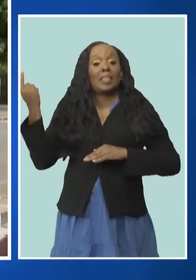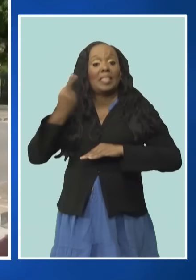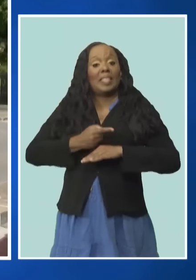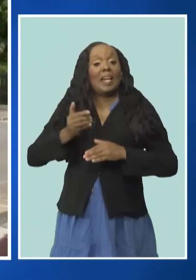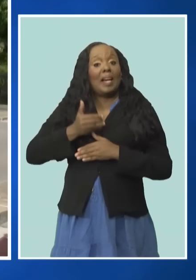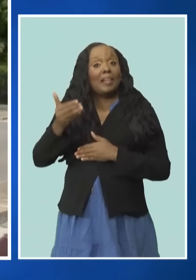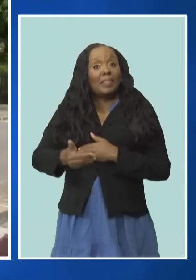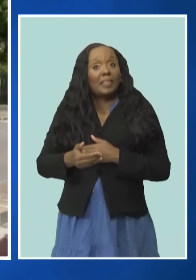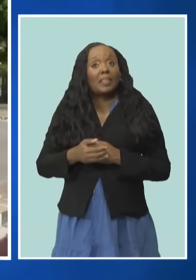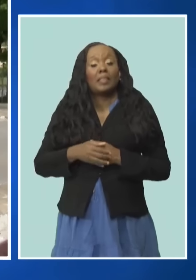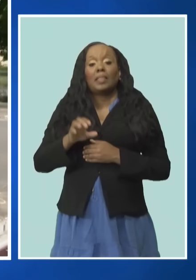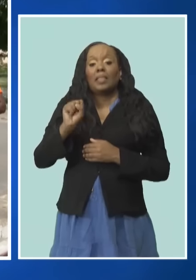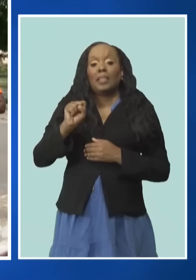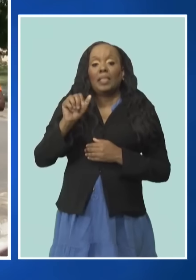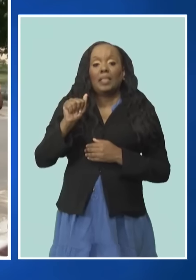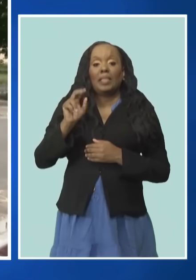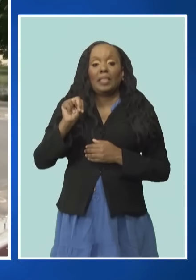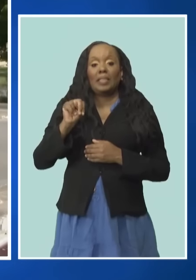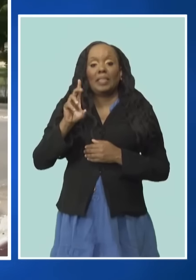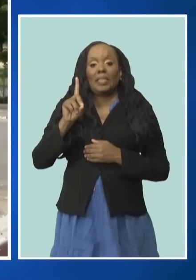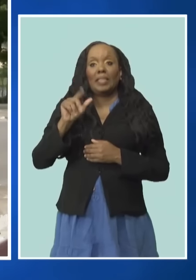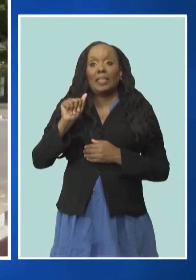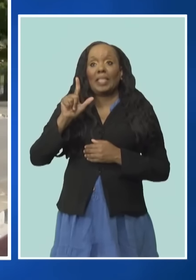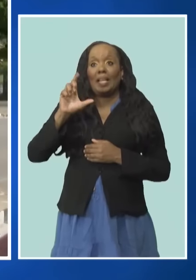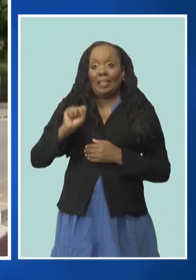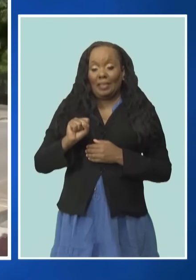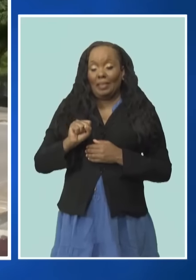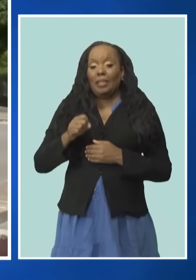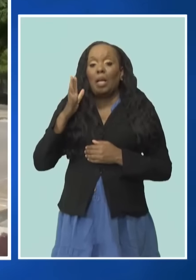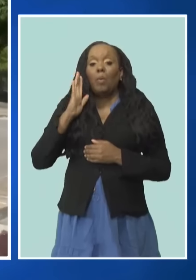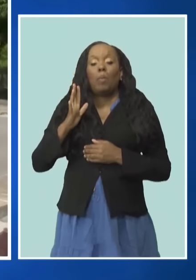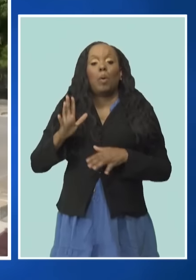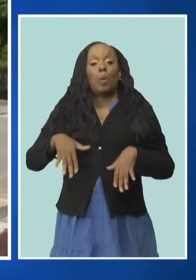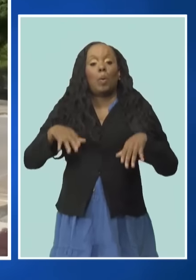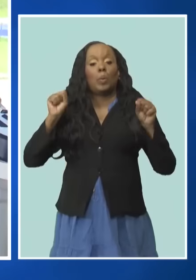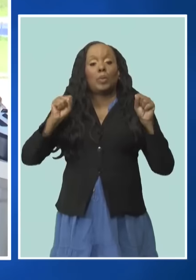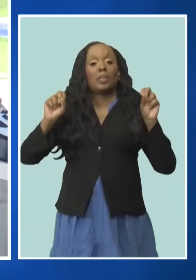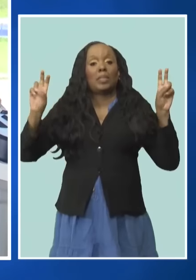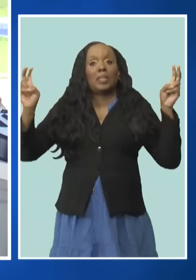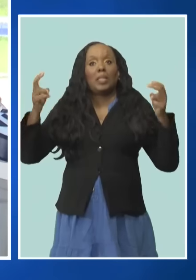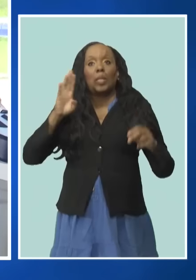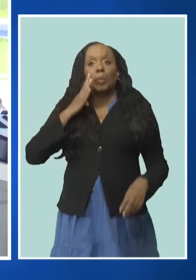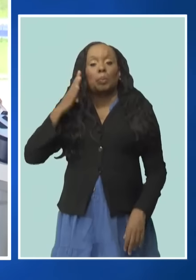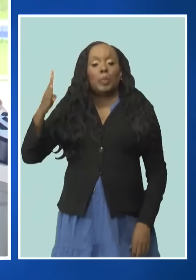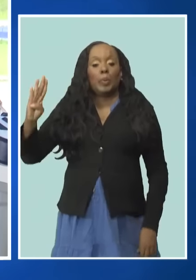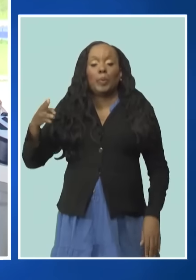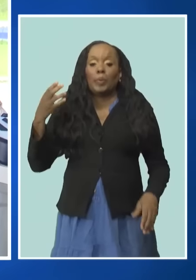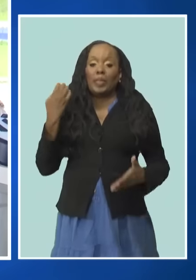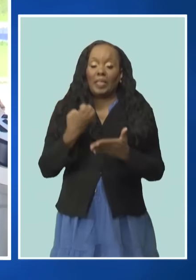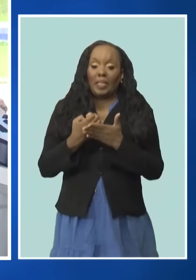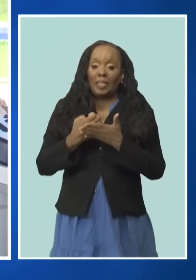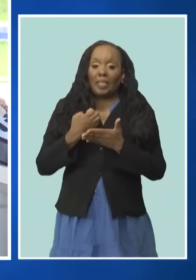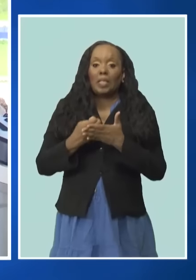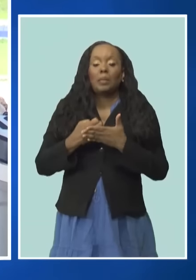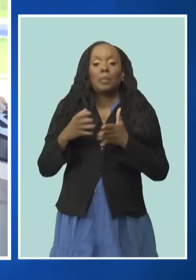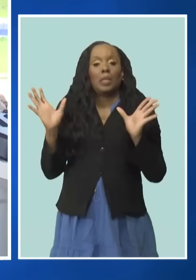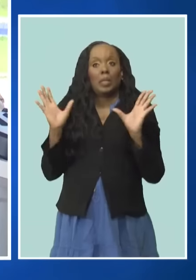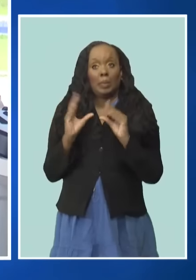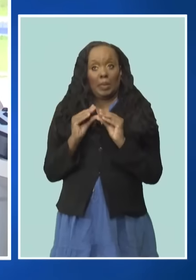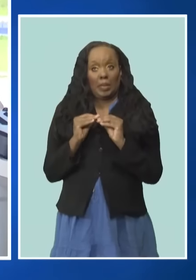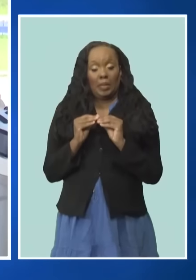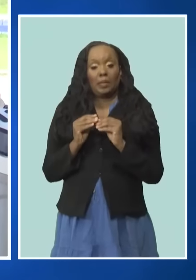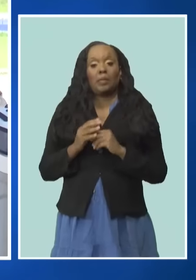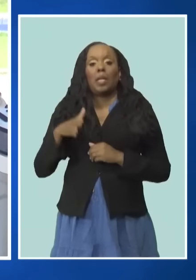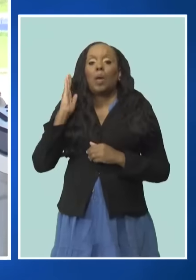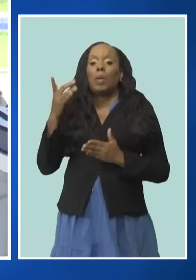Royal and Spa will be hosting our Blue Economy Forum, where we discuss with